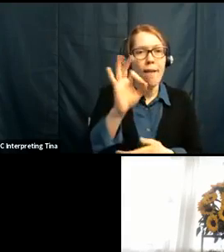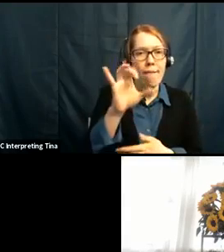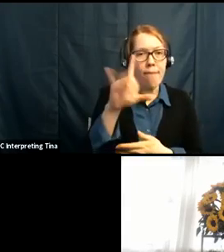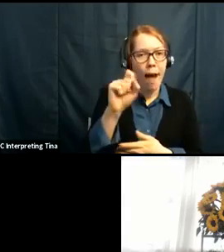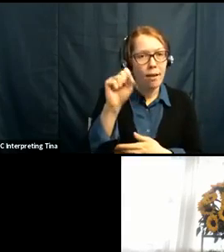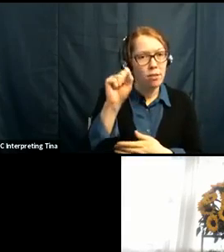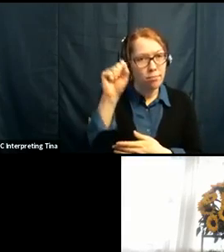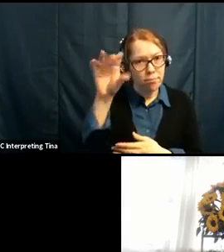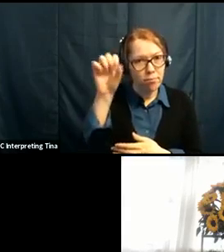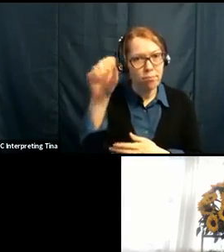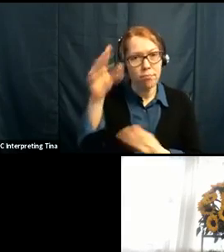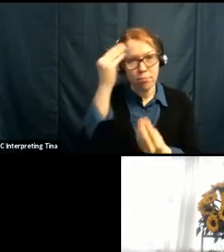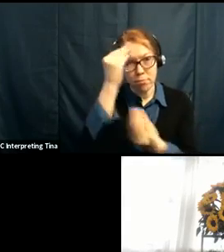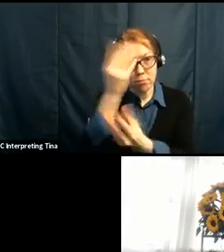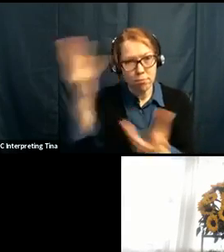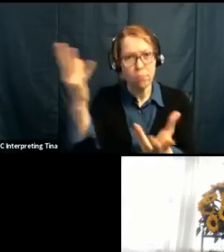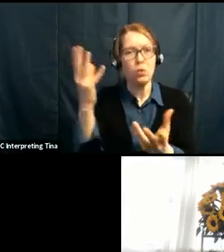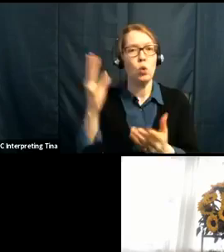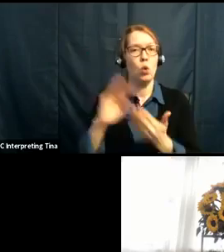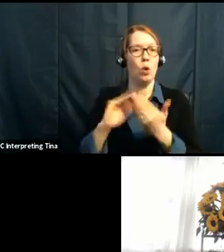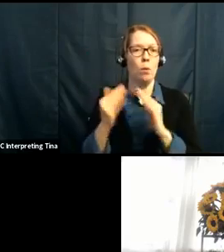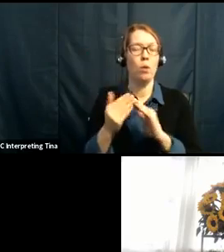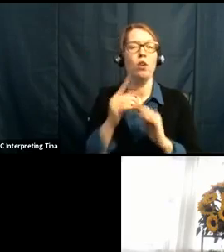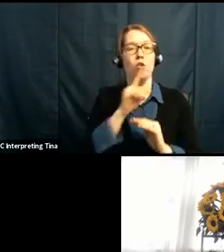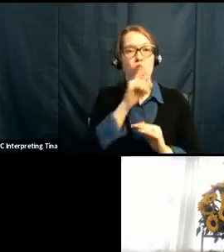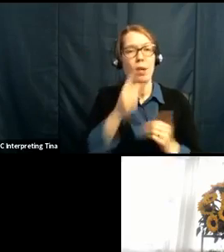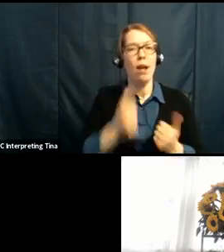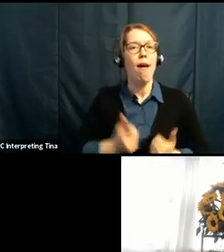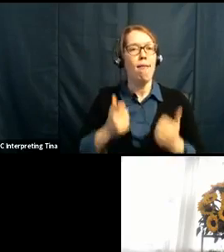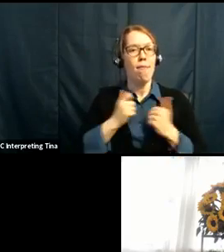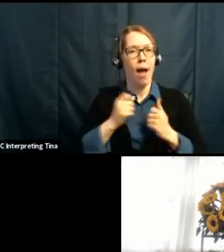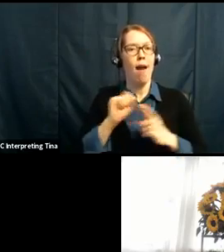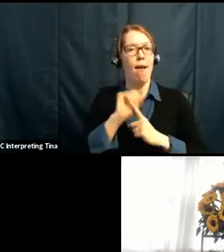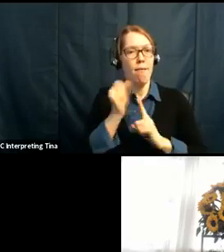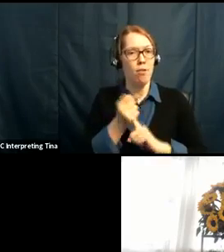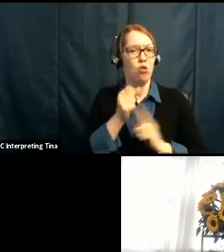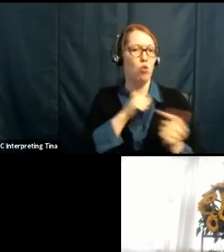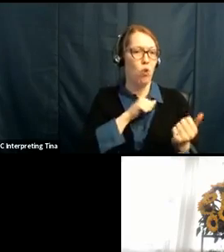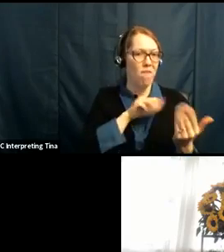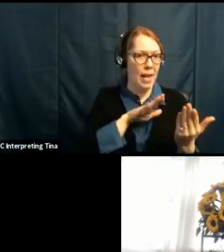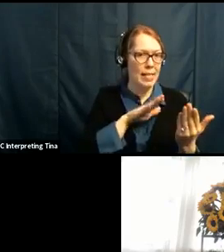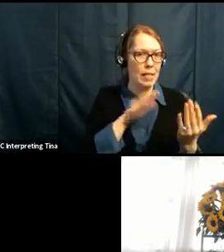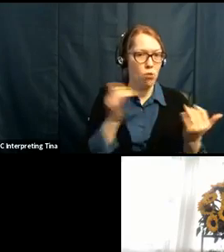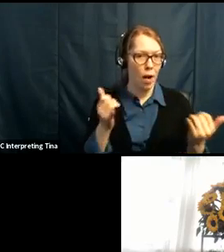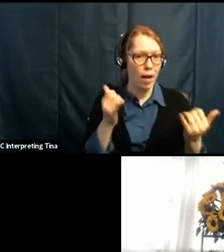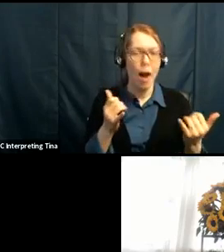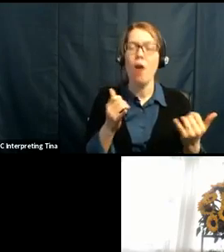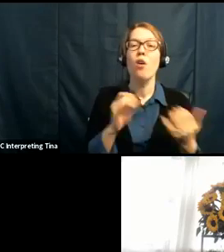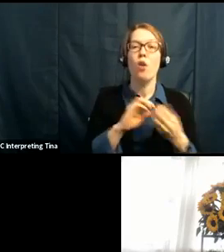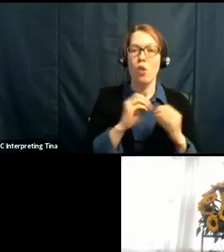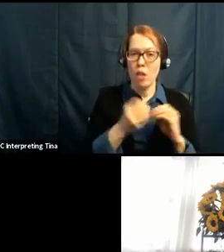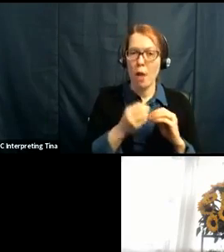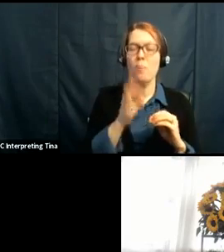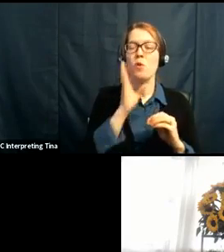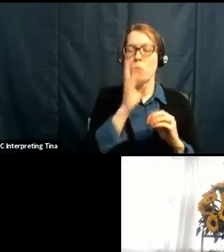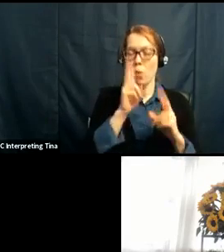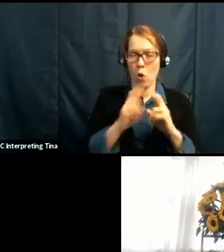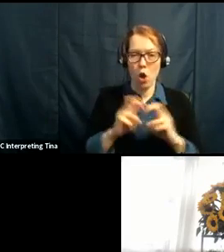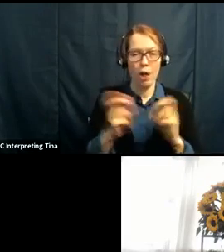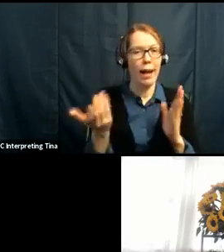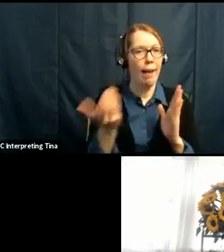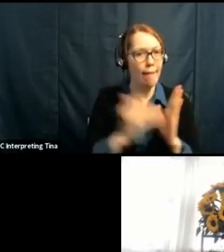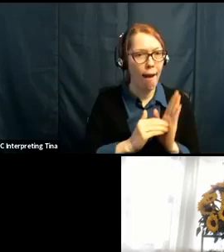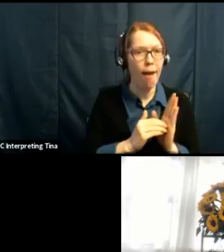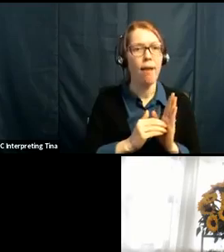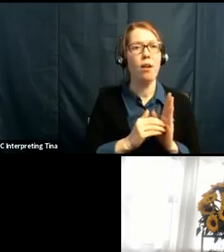community. It's really real life issues that we could face. So again, those numbers, we'll look at the trending, and as you know,